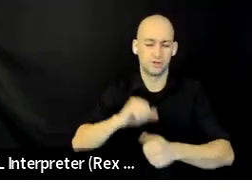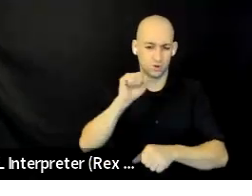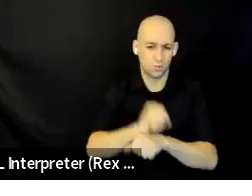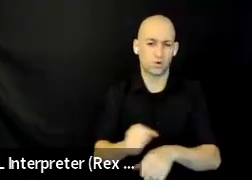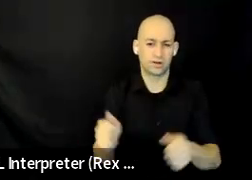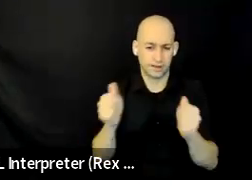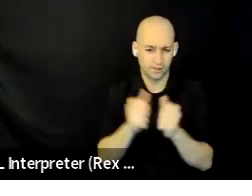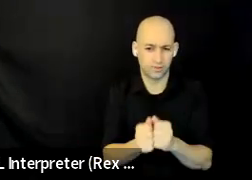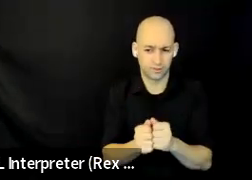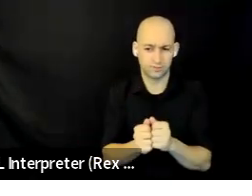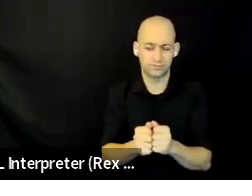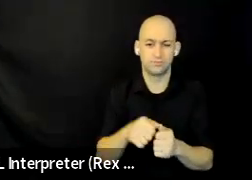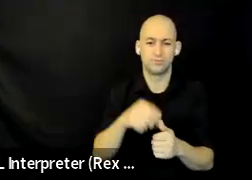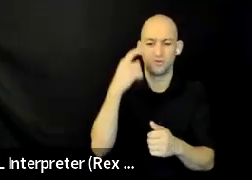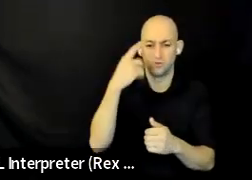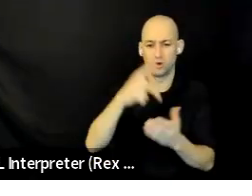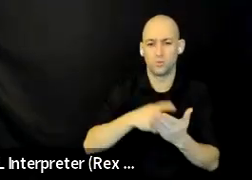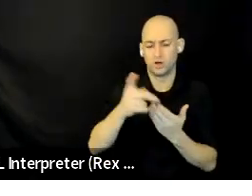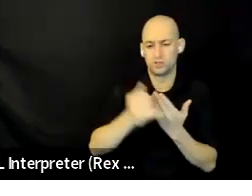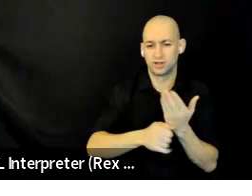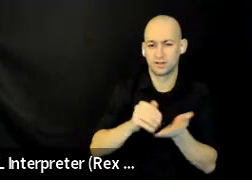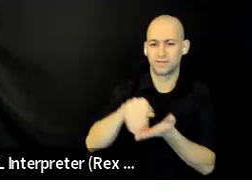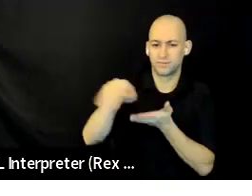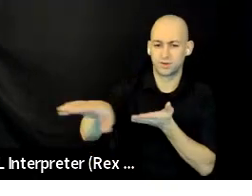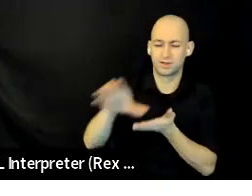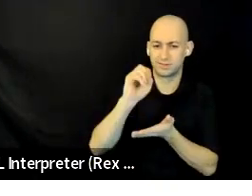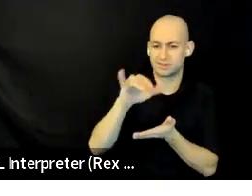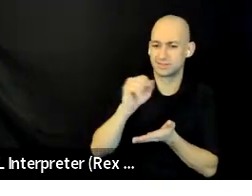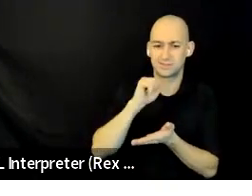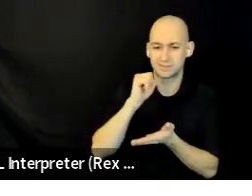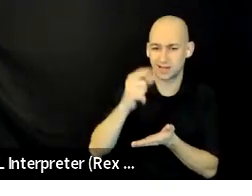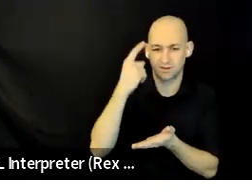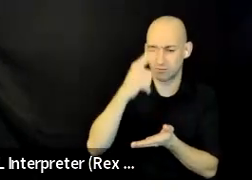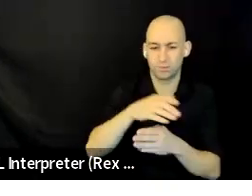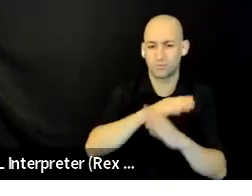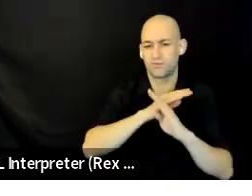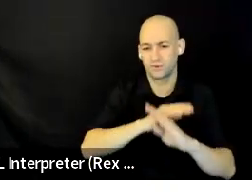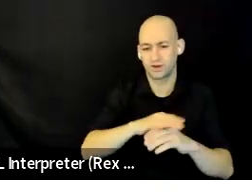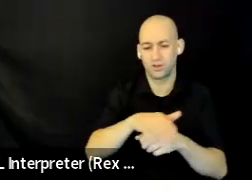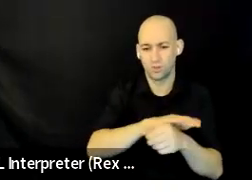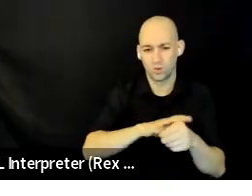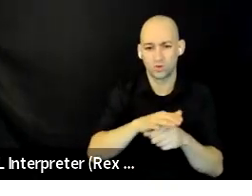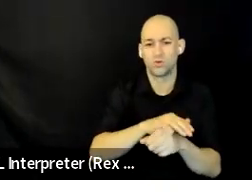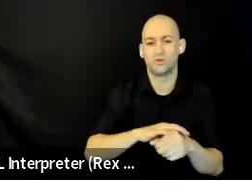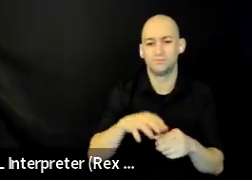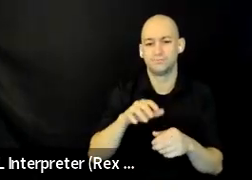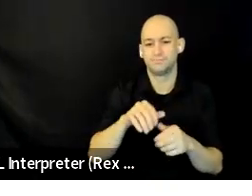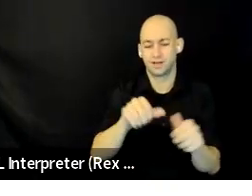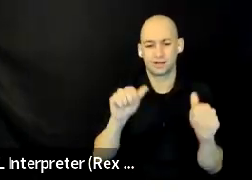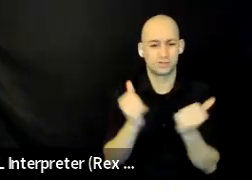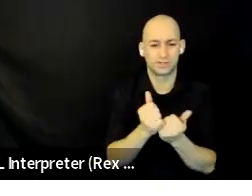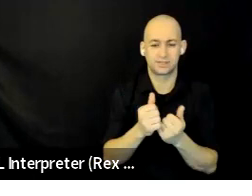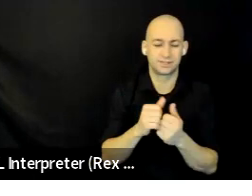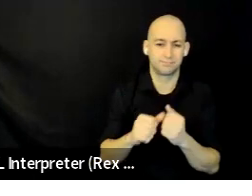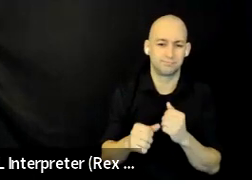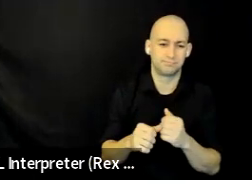delivery. CSIS is not intended to prevent local or regional agencies from advancing their projects, but